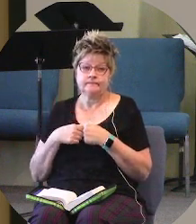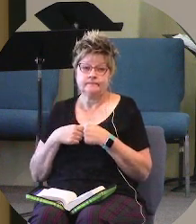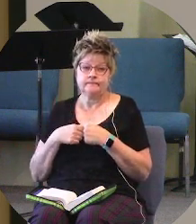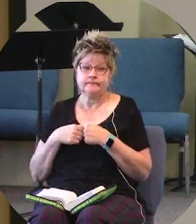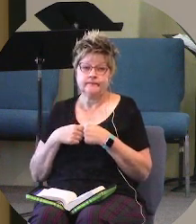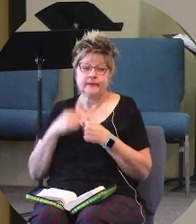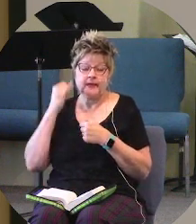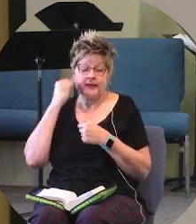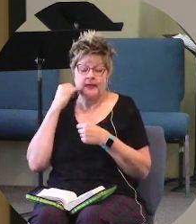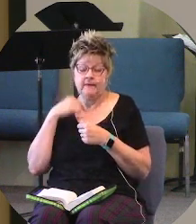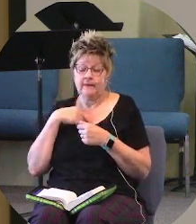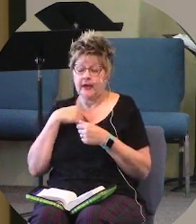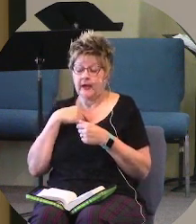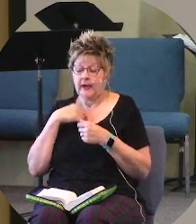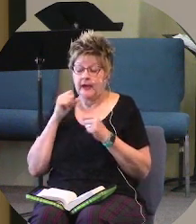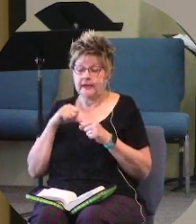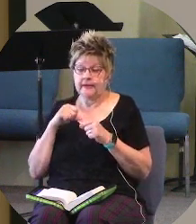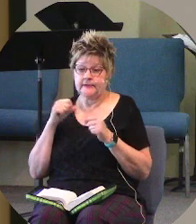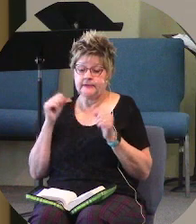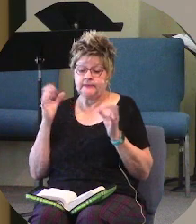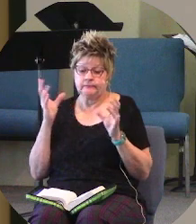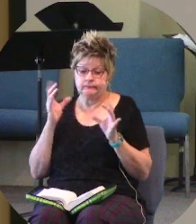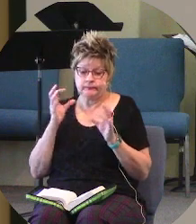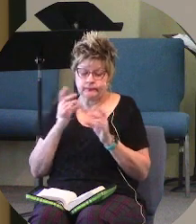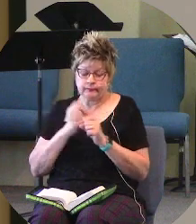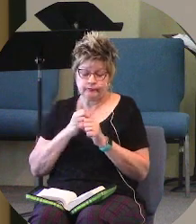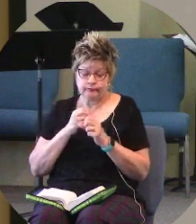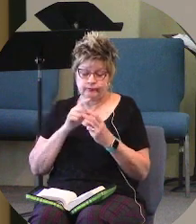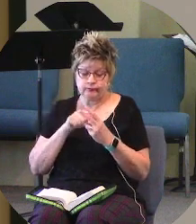And if I could just boil this down to two things,